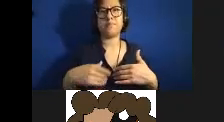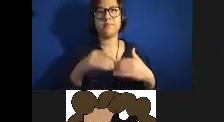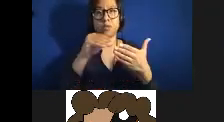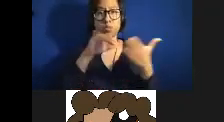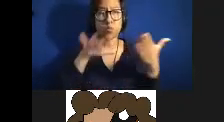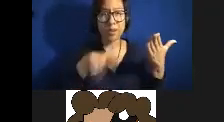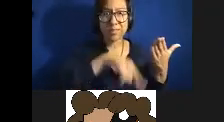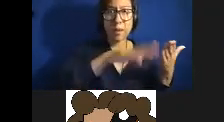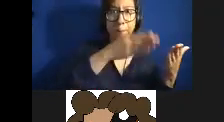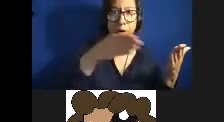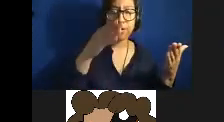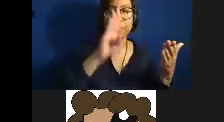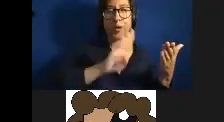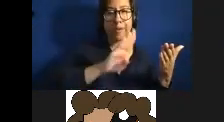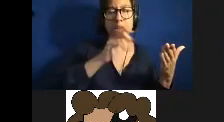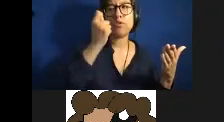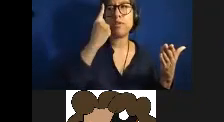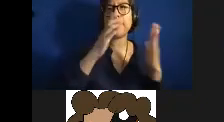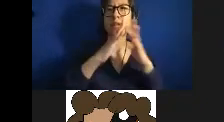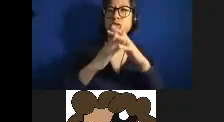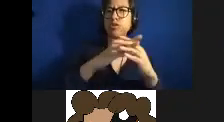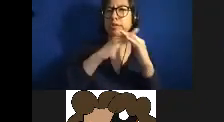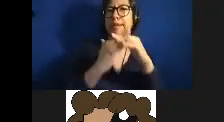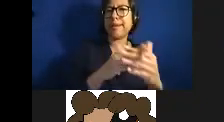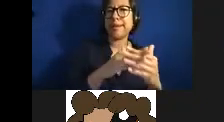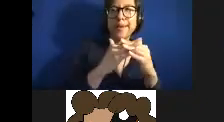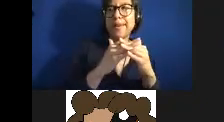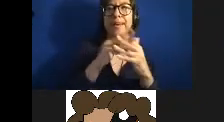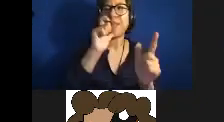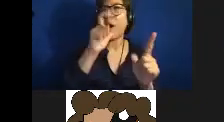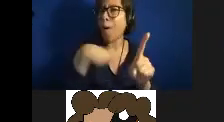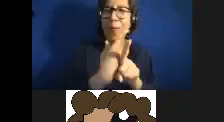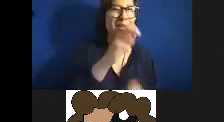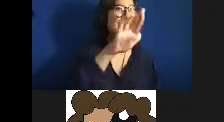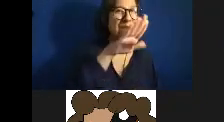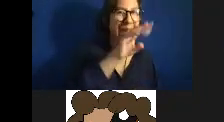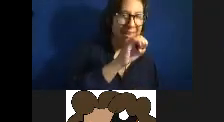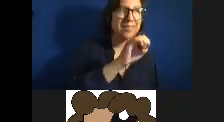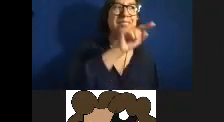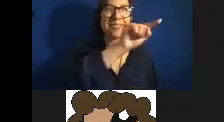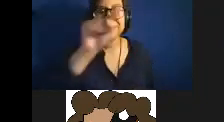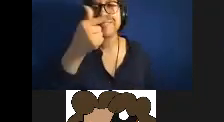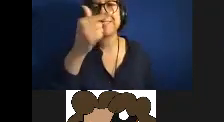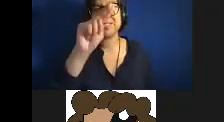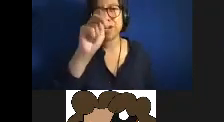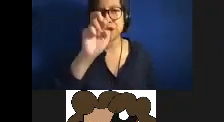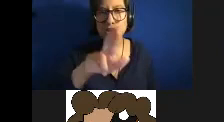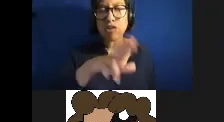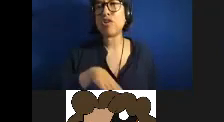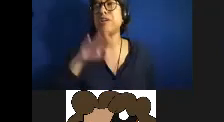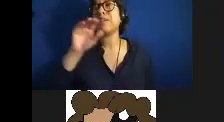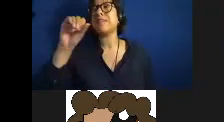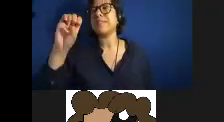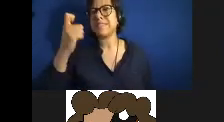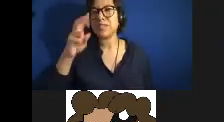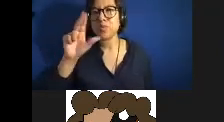intersectionality because it's not like it's race, it's gender, you know, it's sexuality, it's all of these